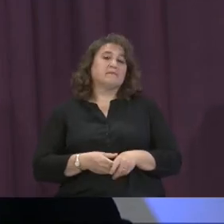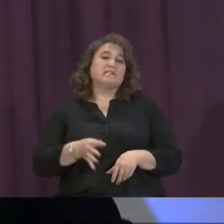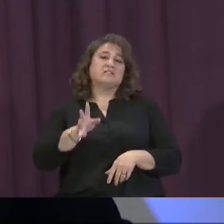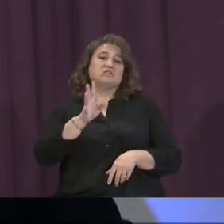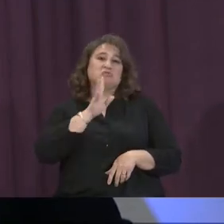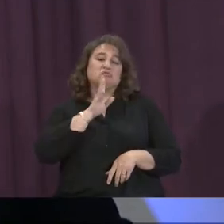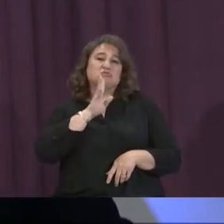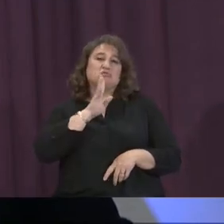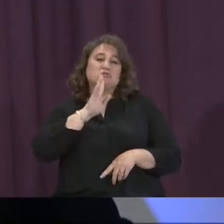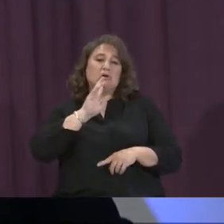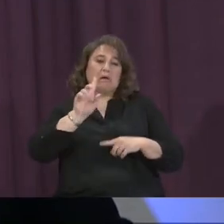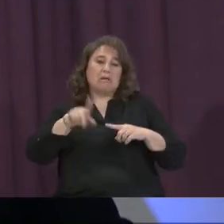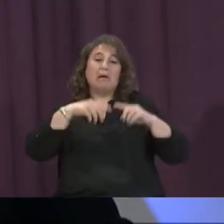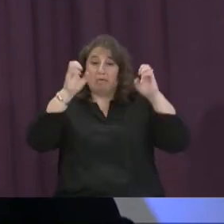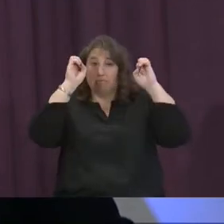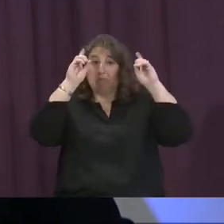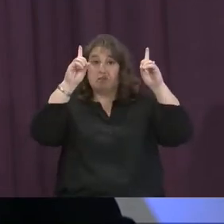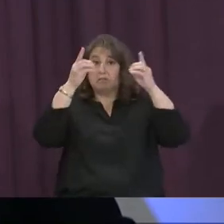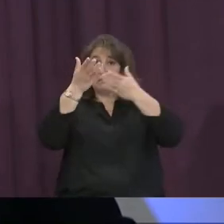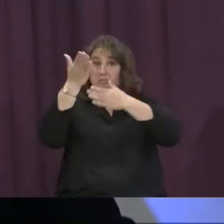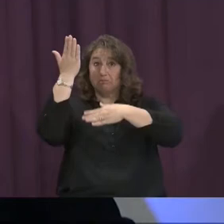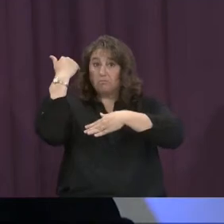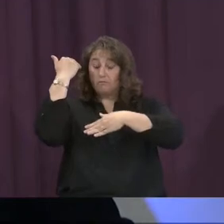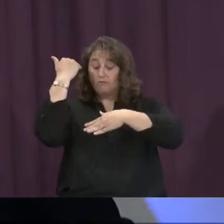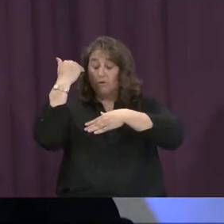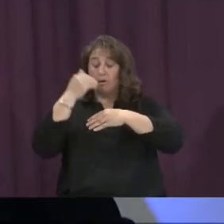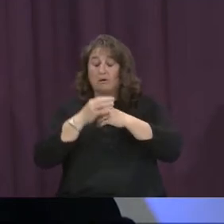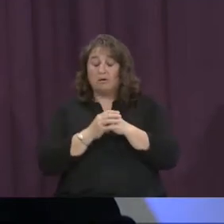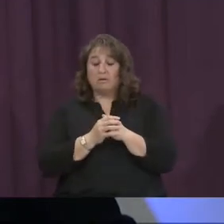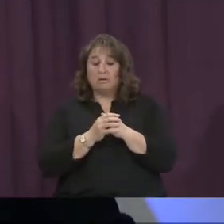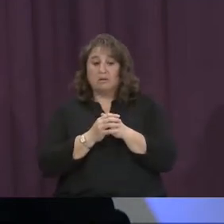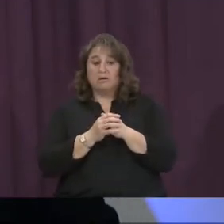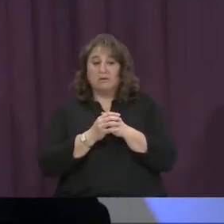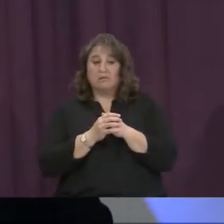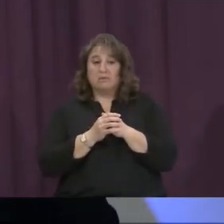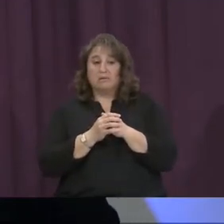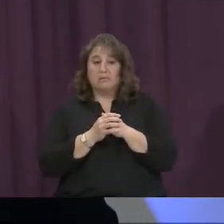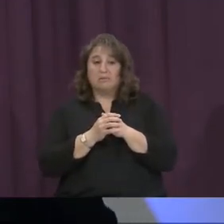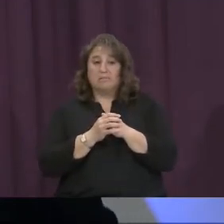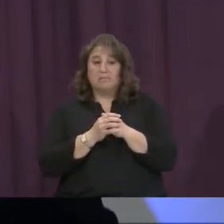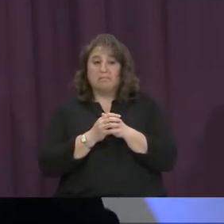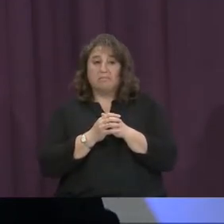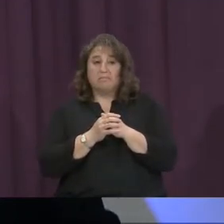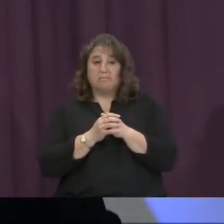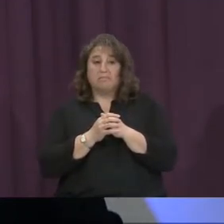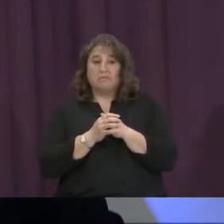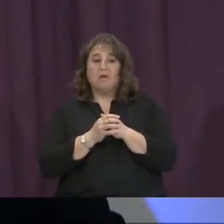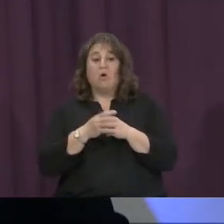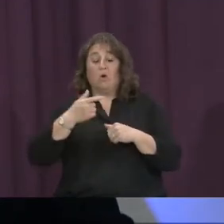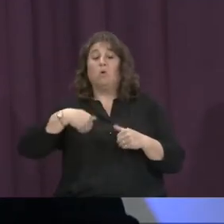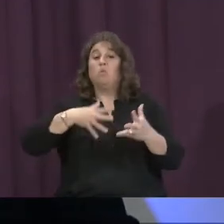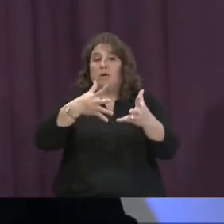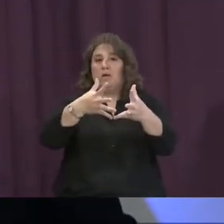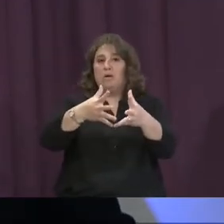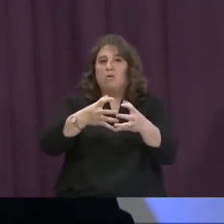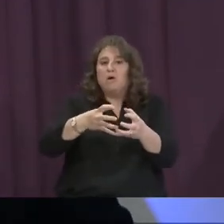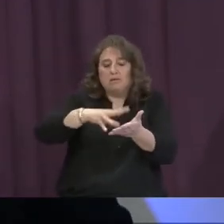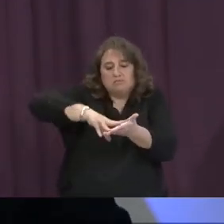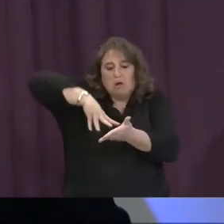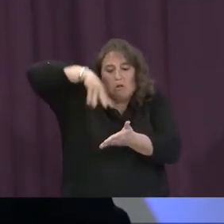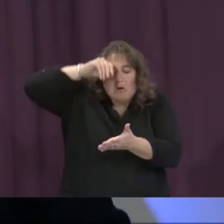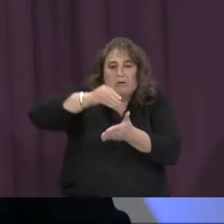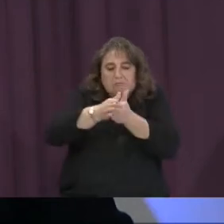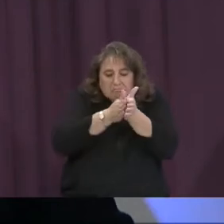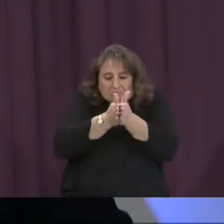about education earlier, um, and how that can be, you know, that's kind of our, our drive to learn. But our different